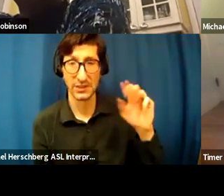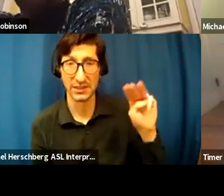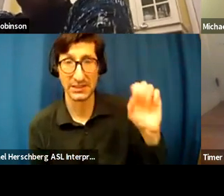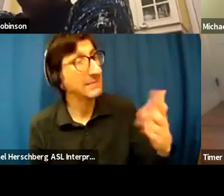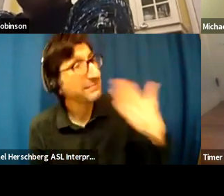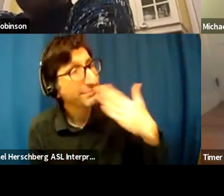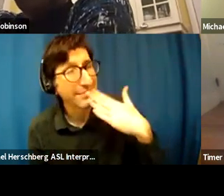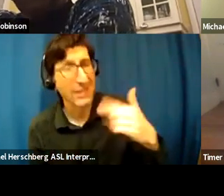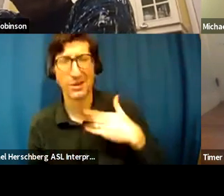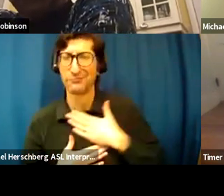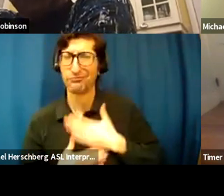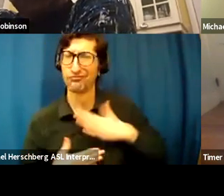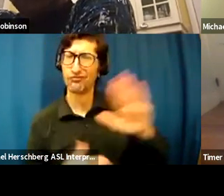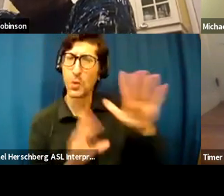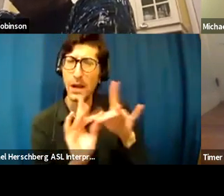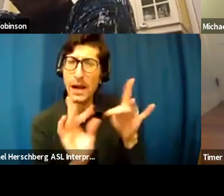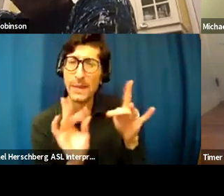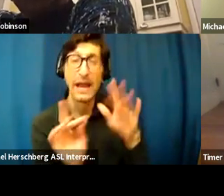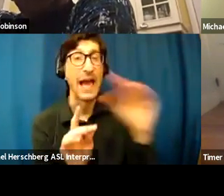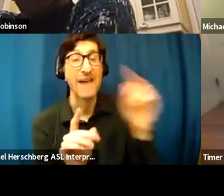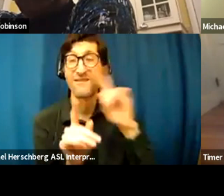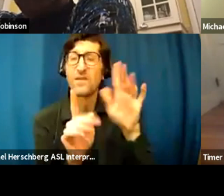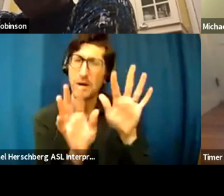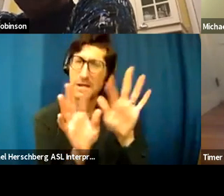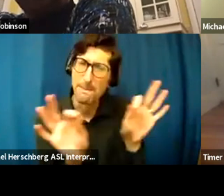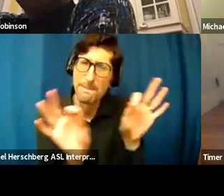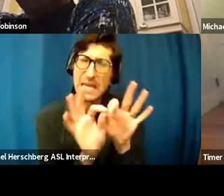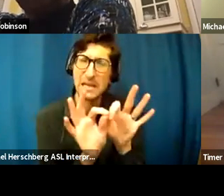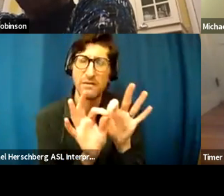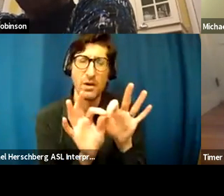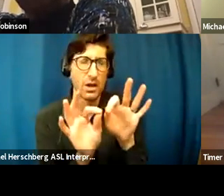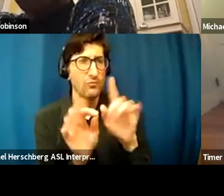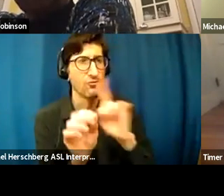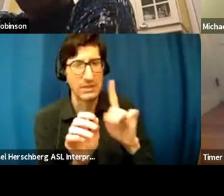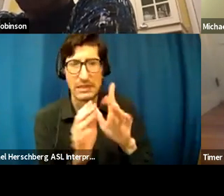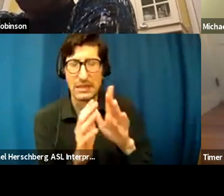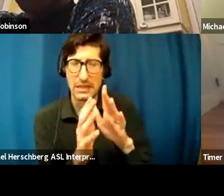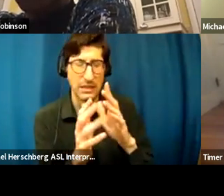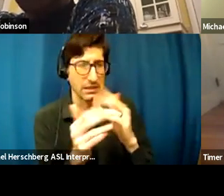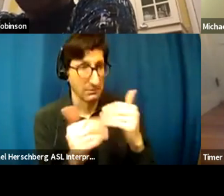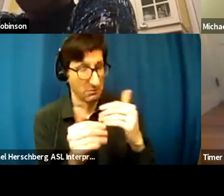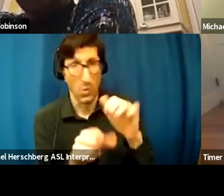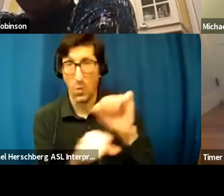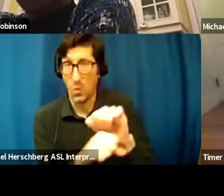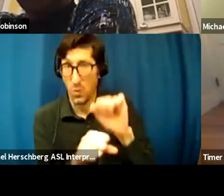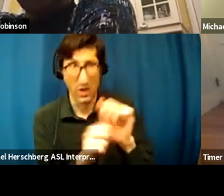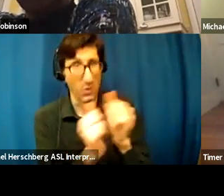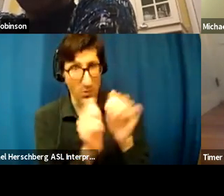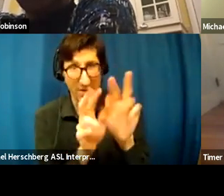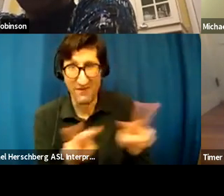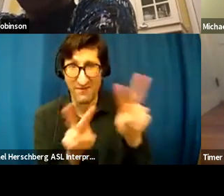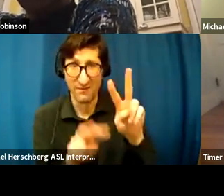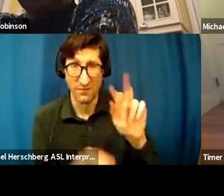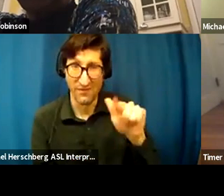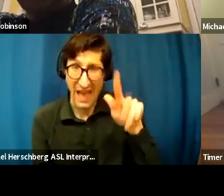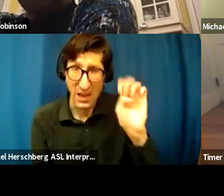say that, you know, to the point of meaningful and really just compelling and impactful work, sometimes it doesn't, you know,